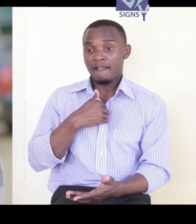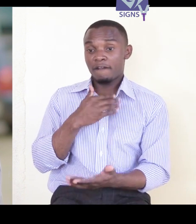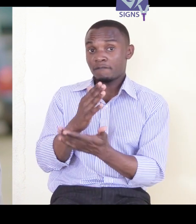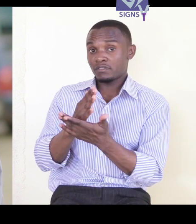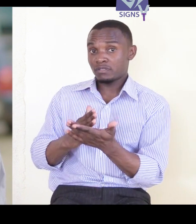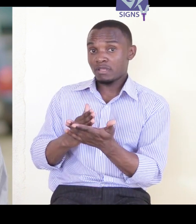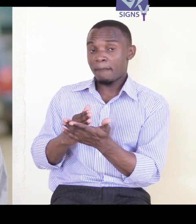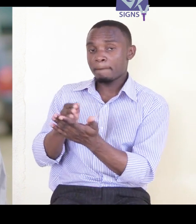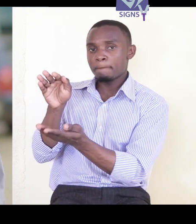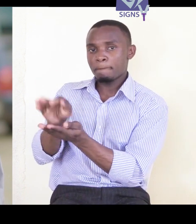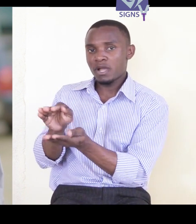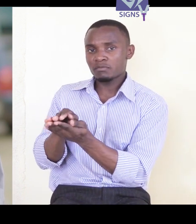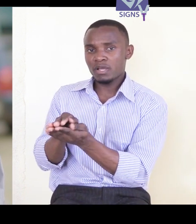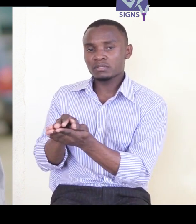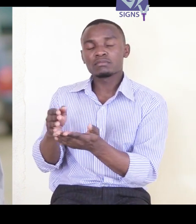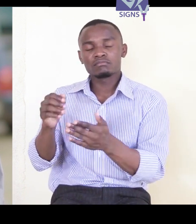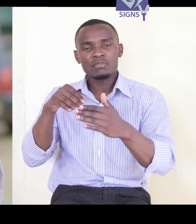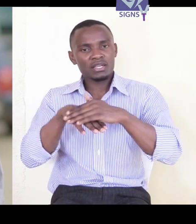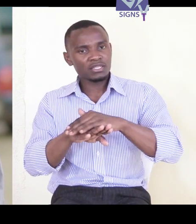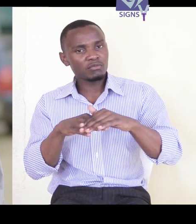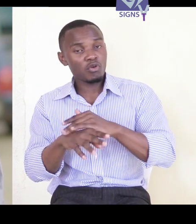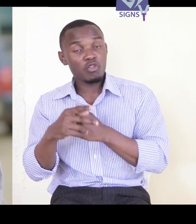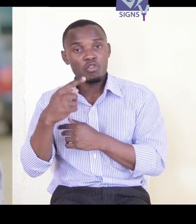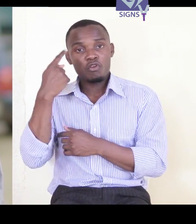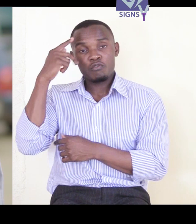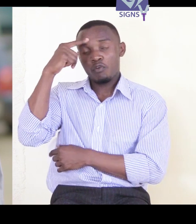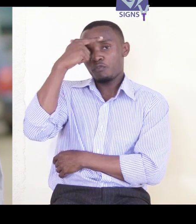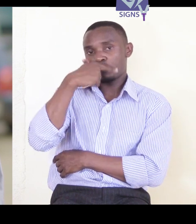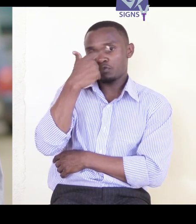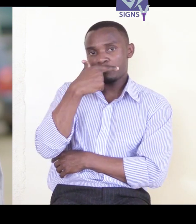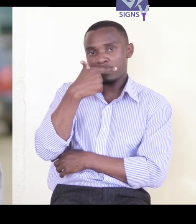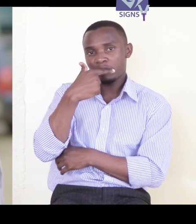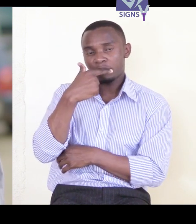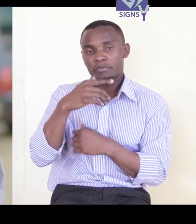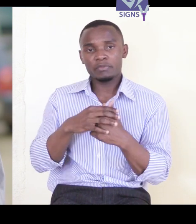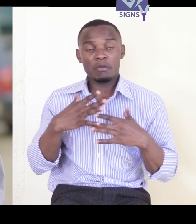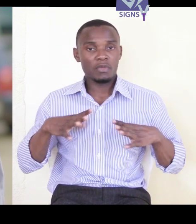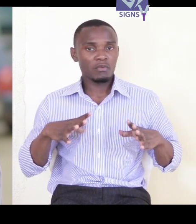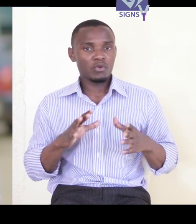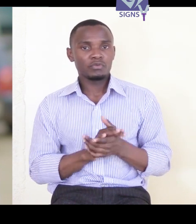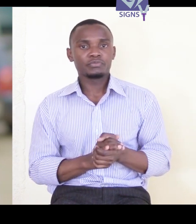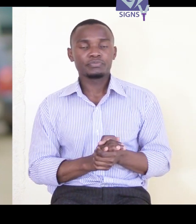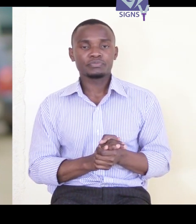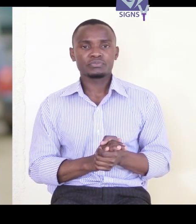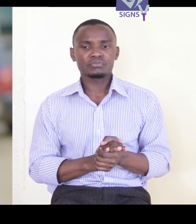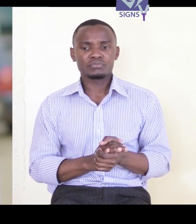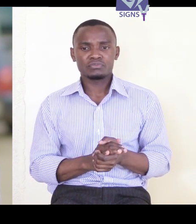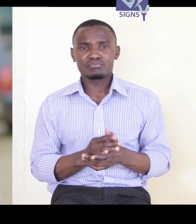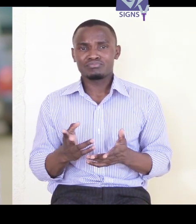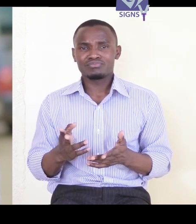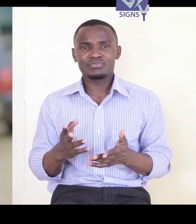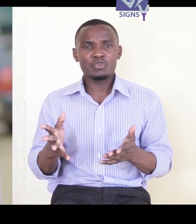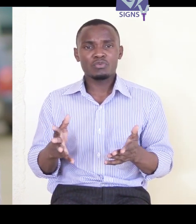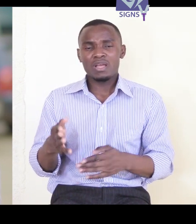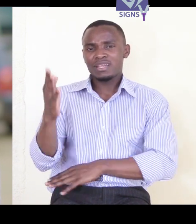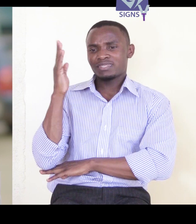We have some of the banks which are accessible for visually impaired people because they are used to us.